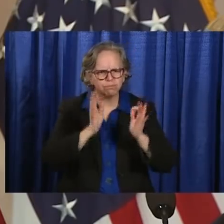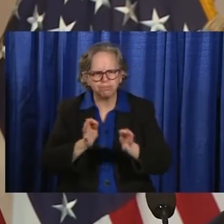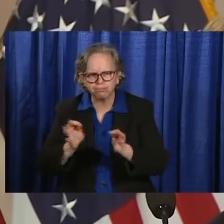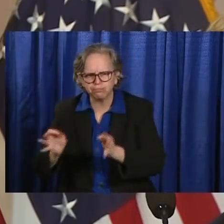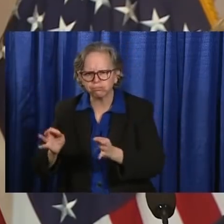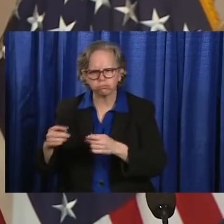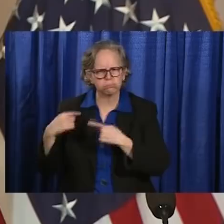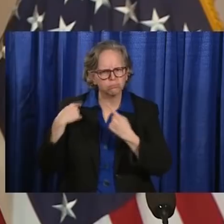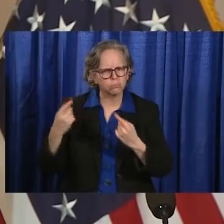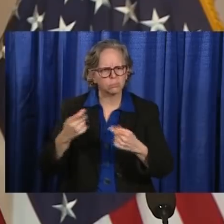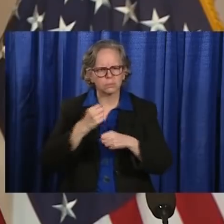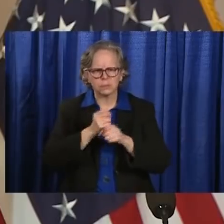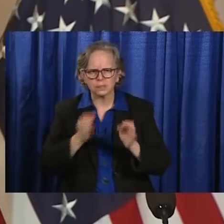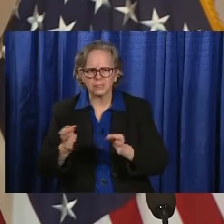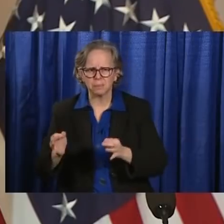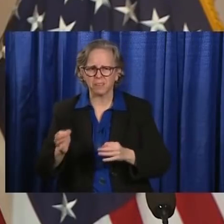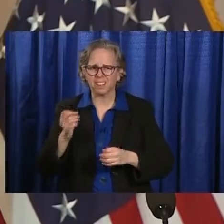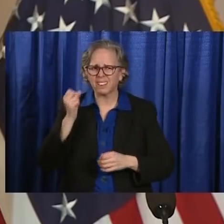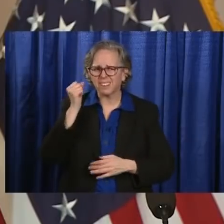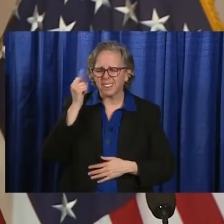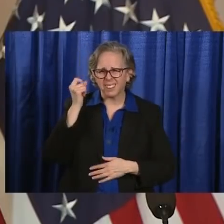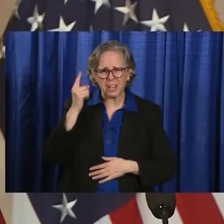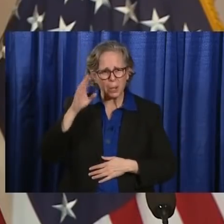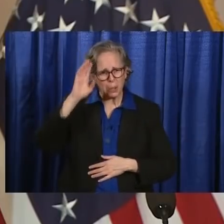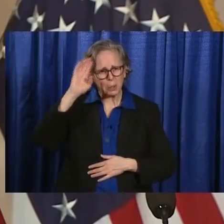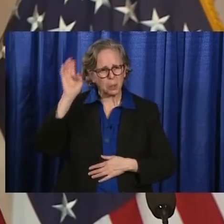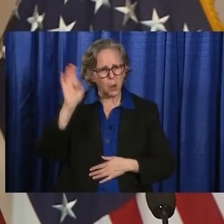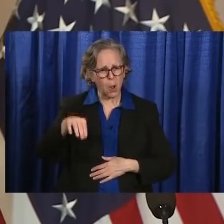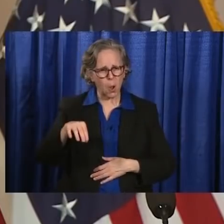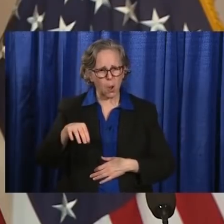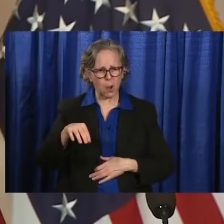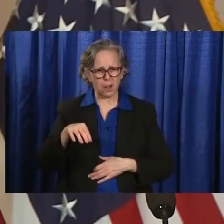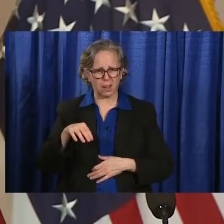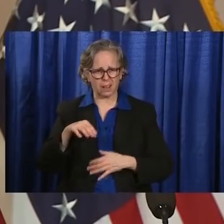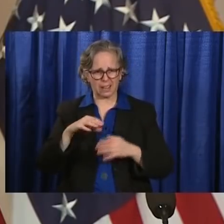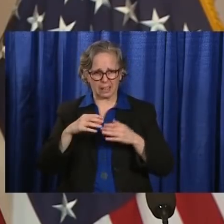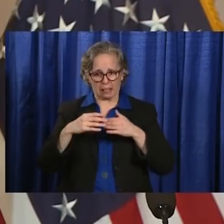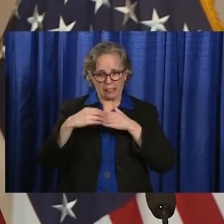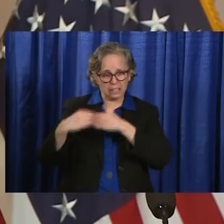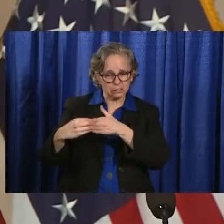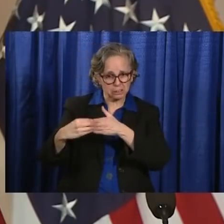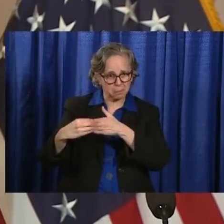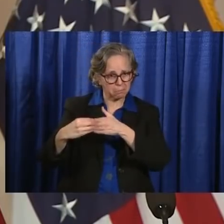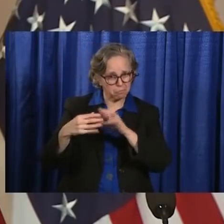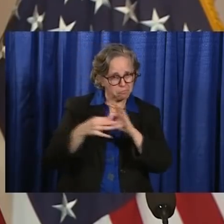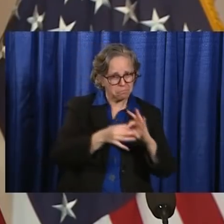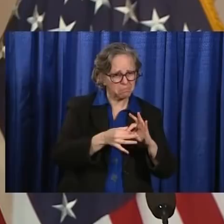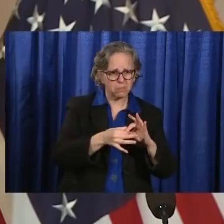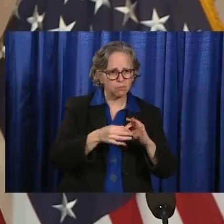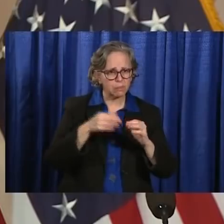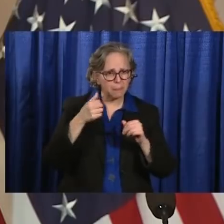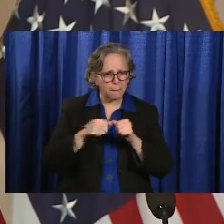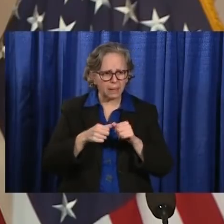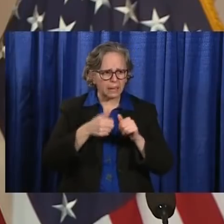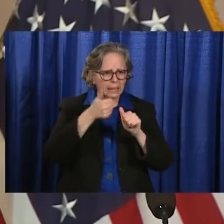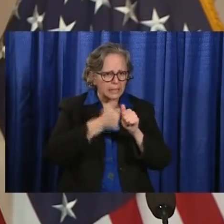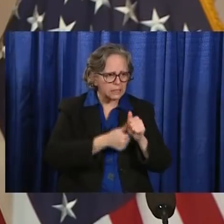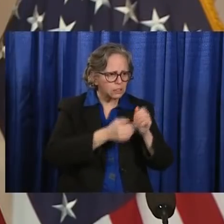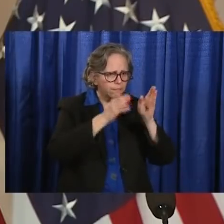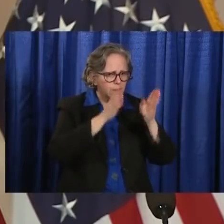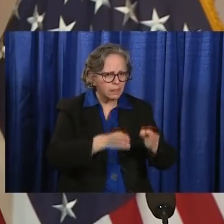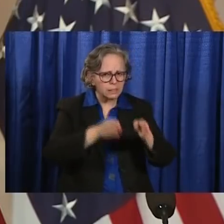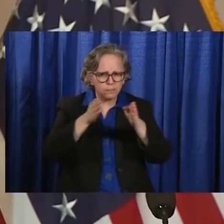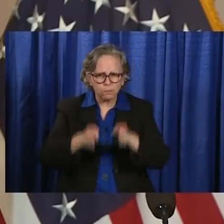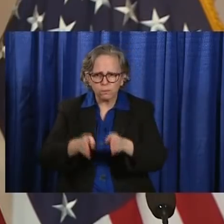about leadership. It's about every individual Ohioan. And we cannot stress enough how as Ohioans we must